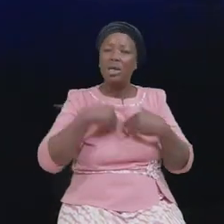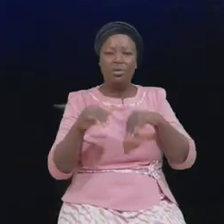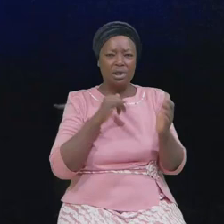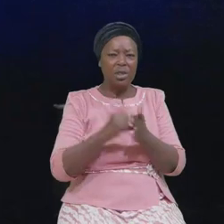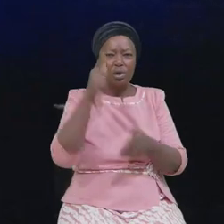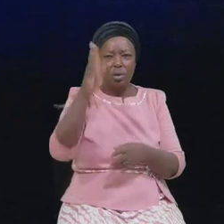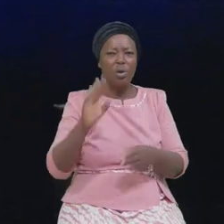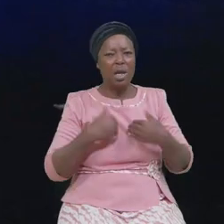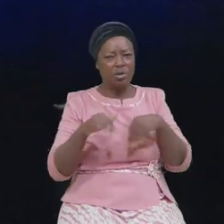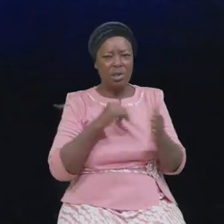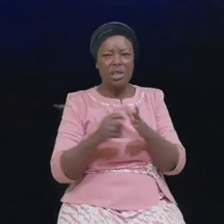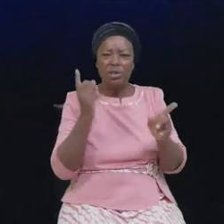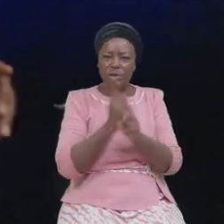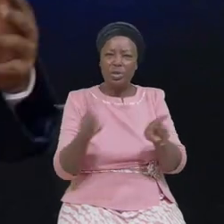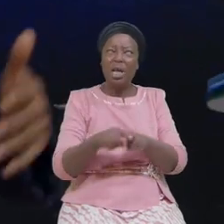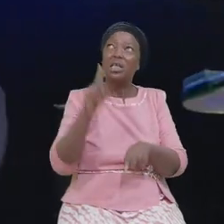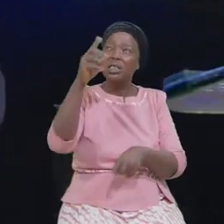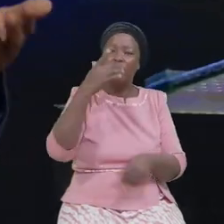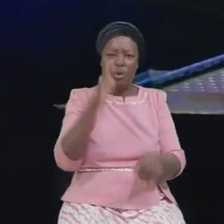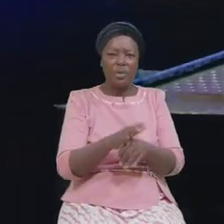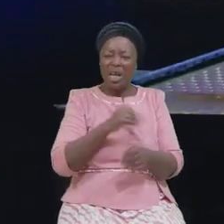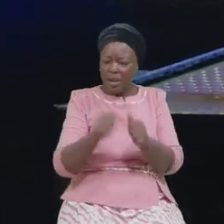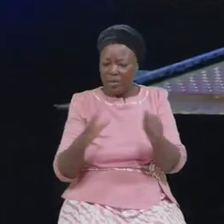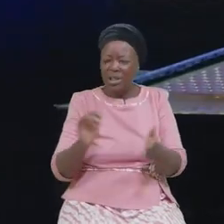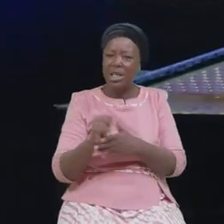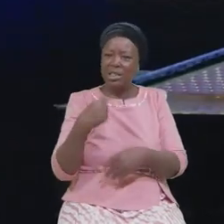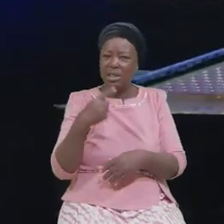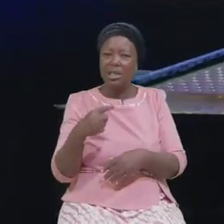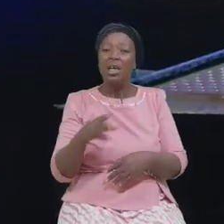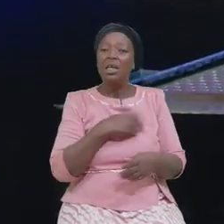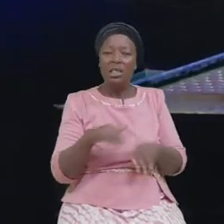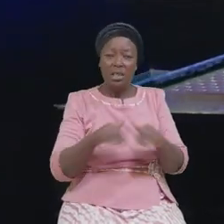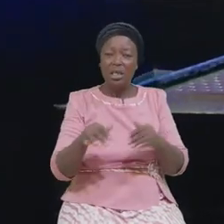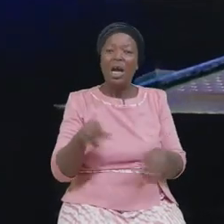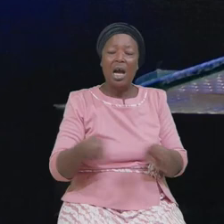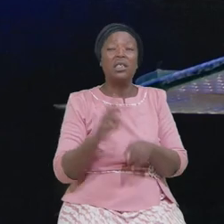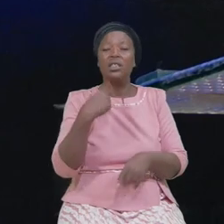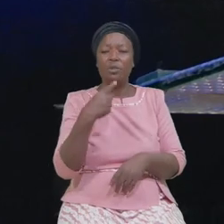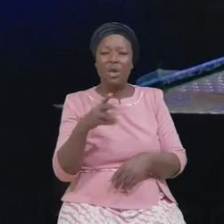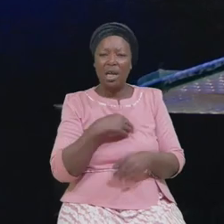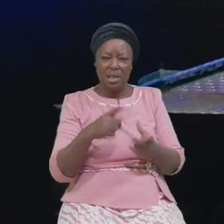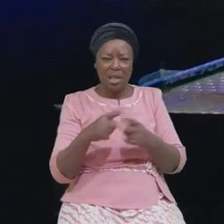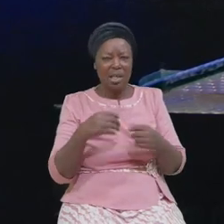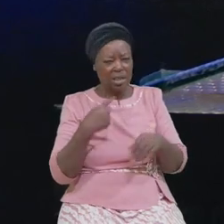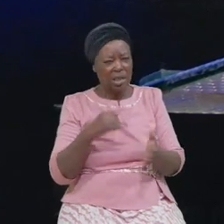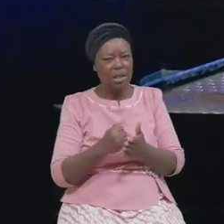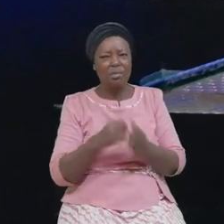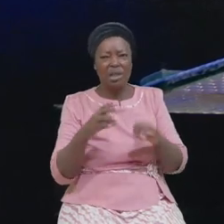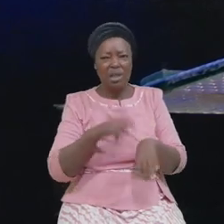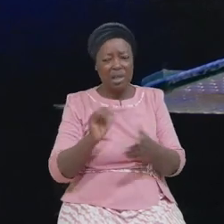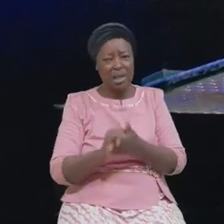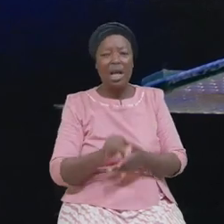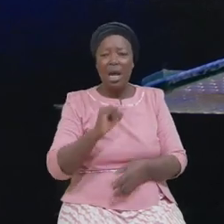as he spoke. Everything he does as he spoke. And he has spoken quite a lot. I will heal. I